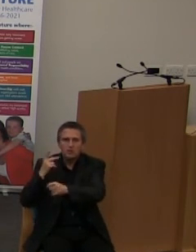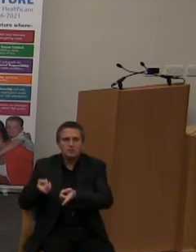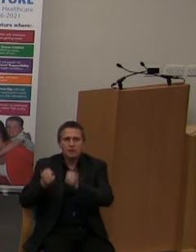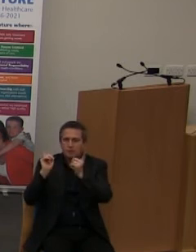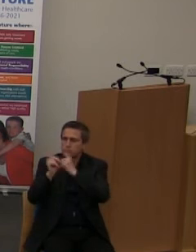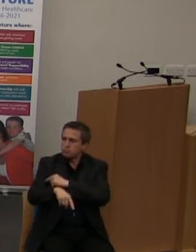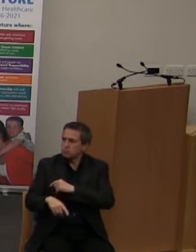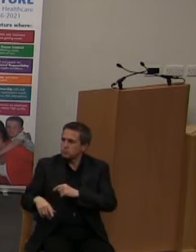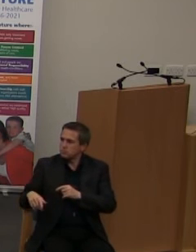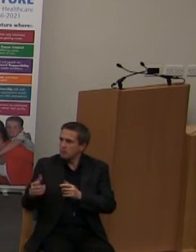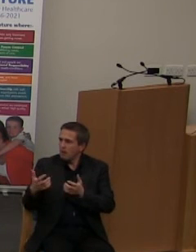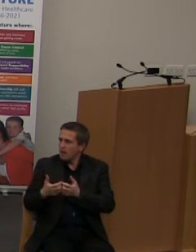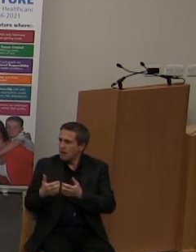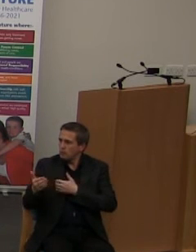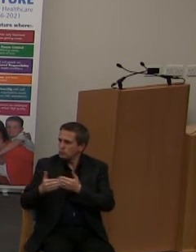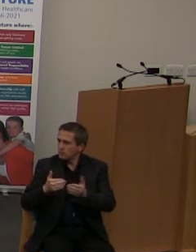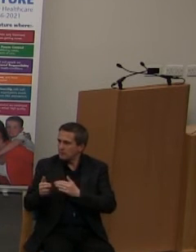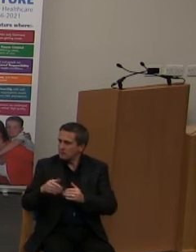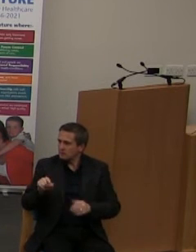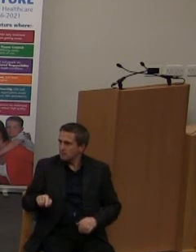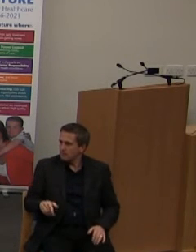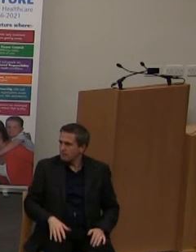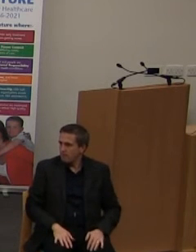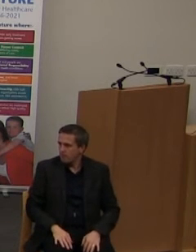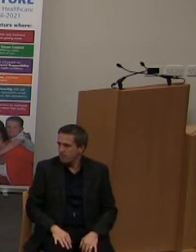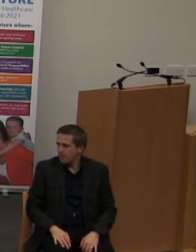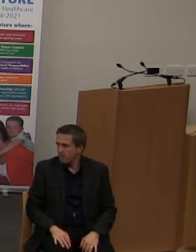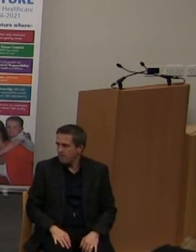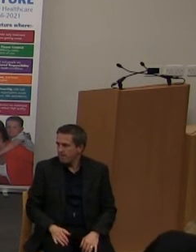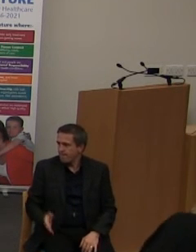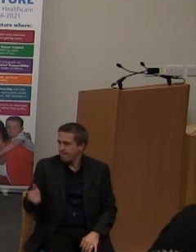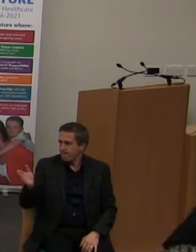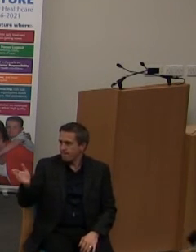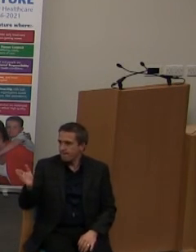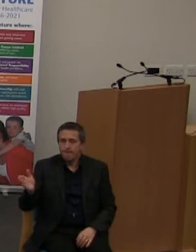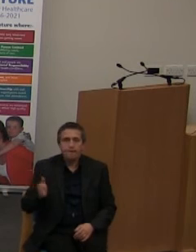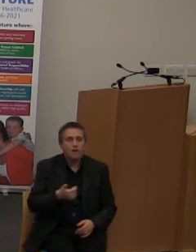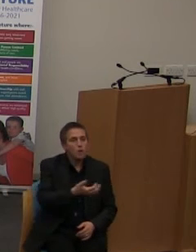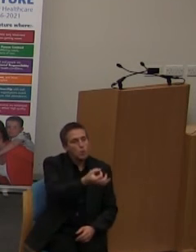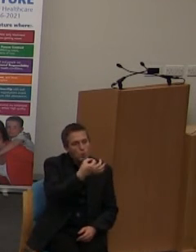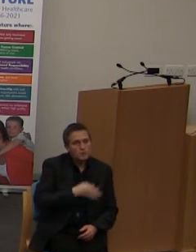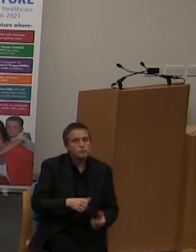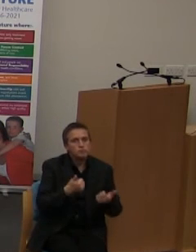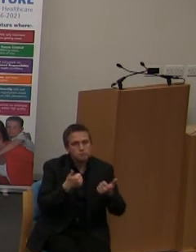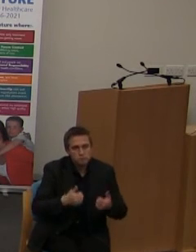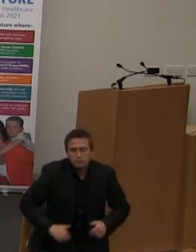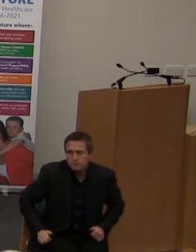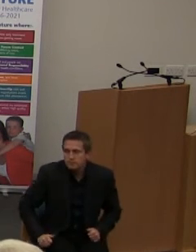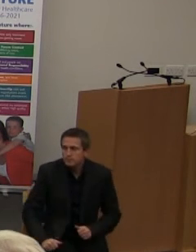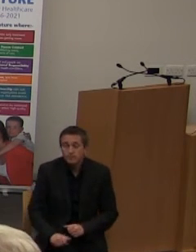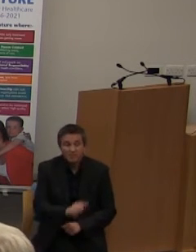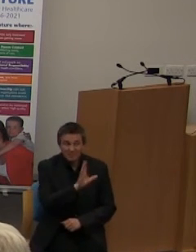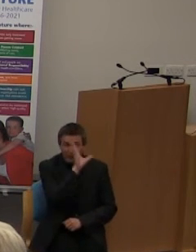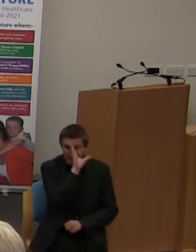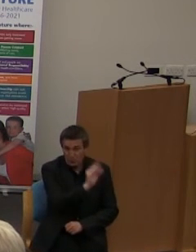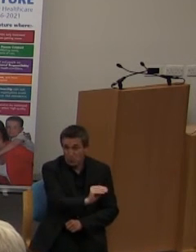bit about her area, where she manages quite a lot of the staff, if that's all right. Okay, thank you for that question. And I think, first of all, I'd like to